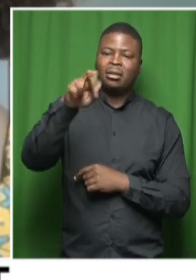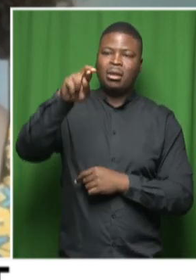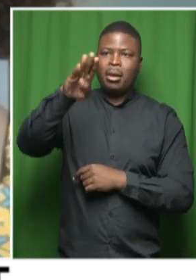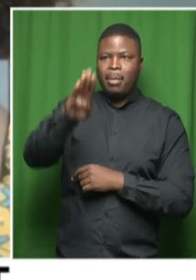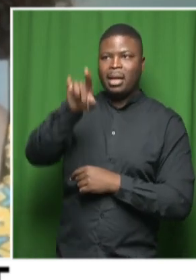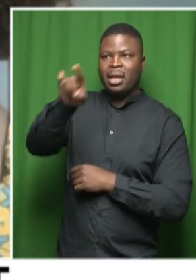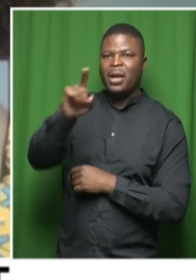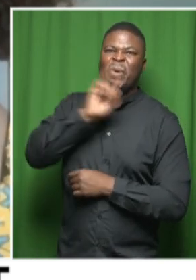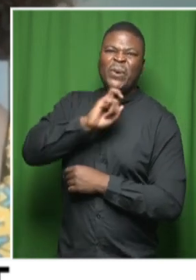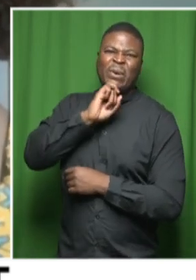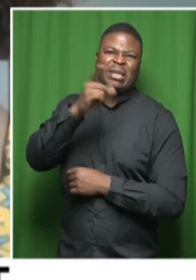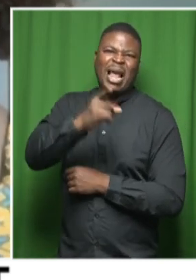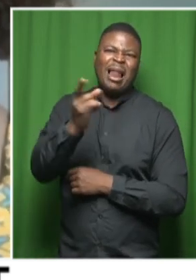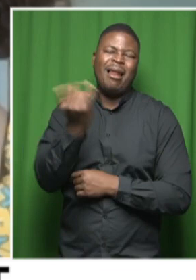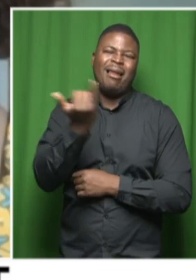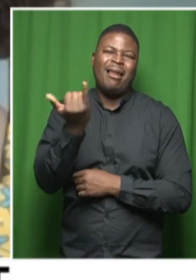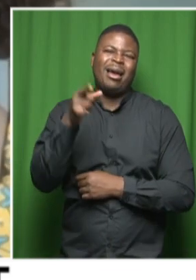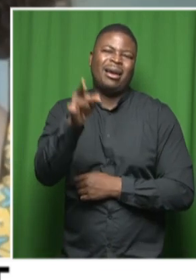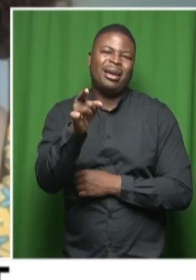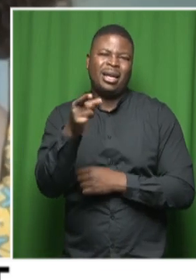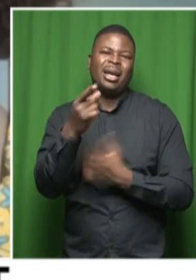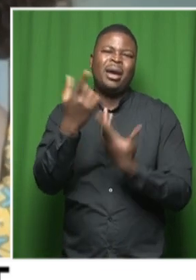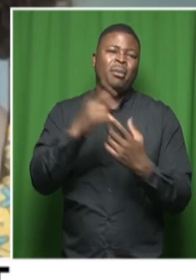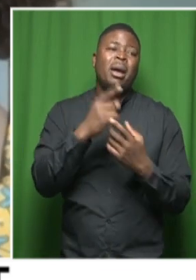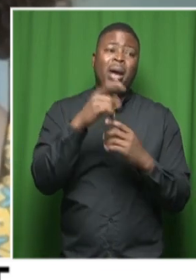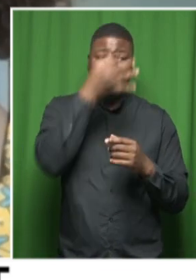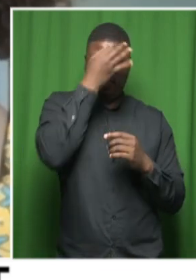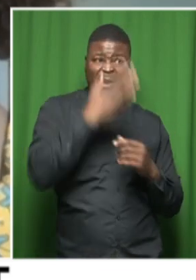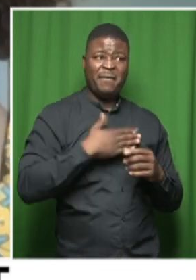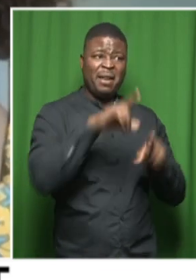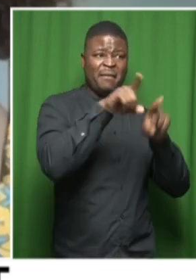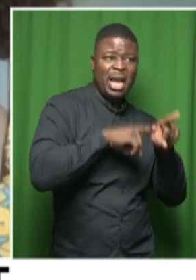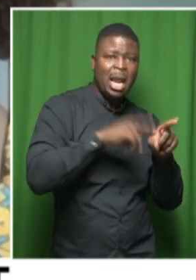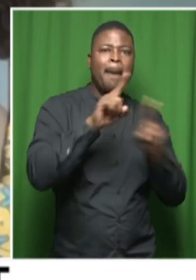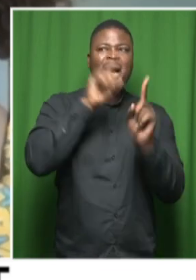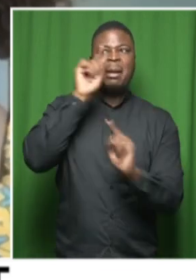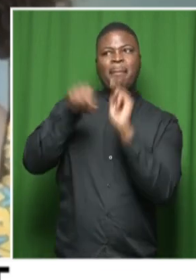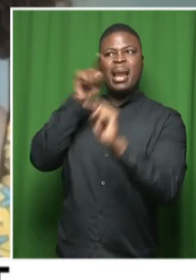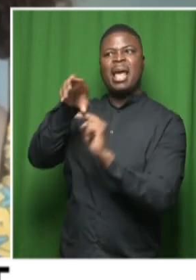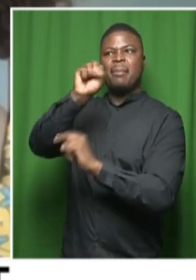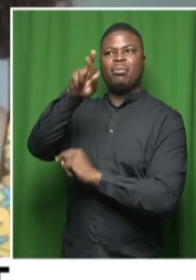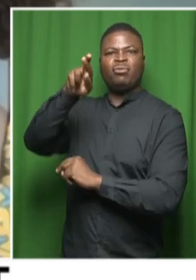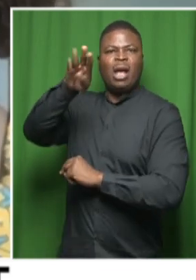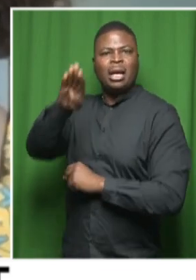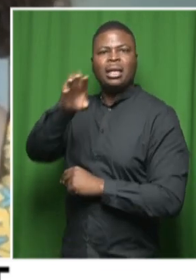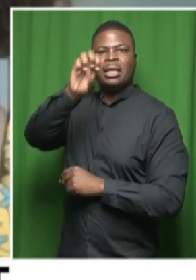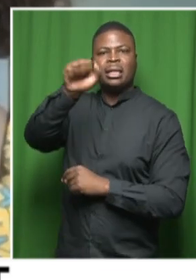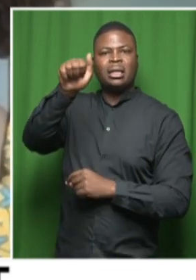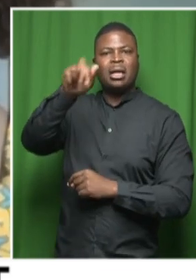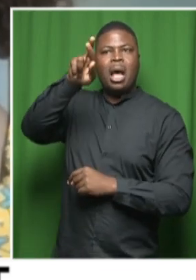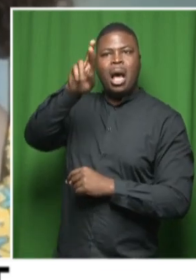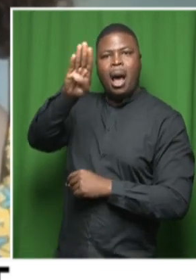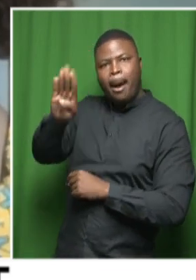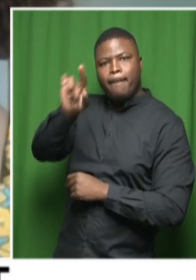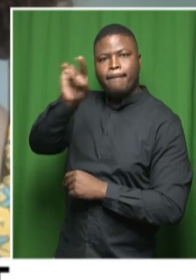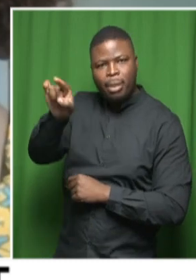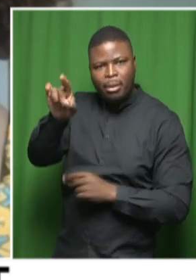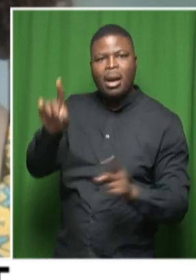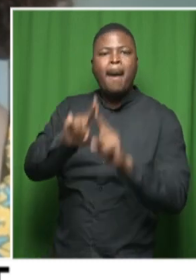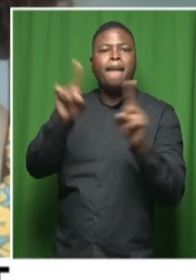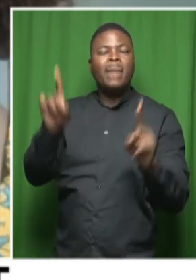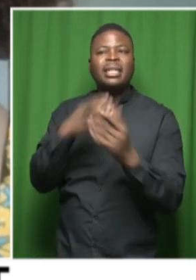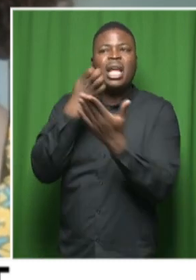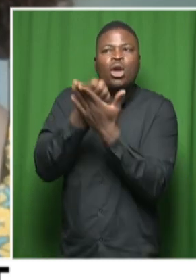scapegoat for the fiscal policy failures, and that's where economic accountability should actually be